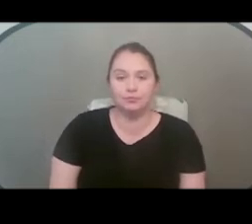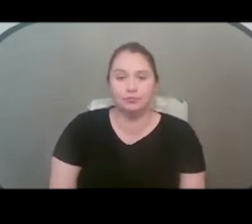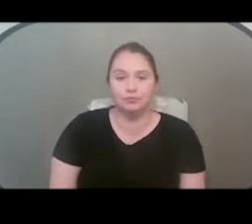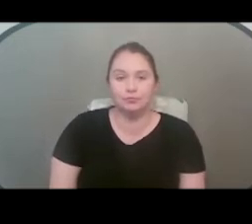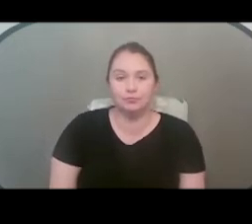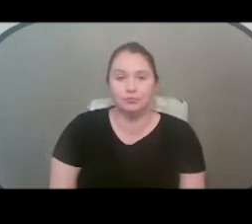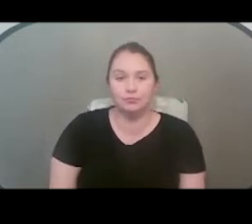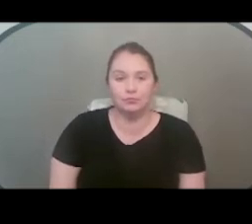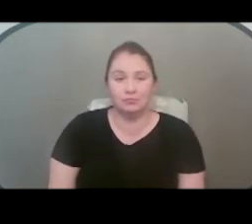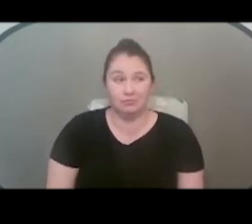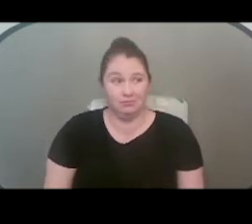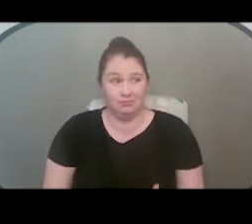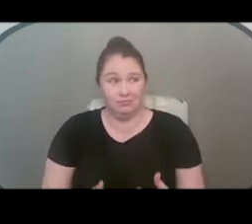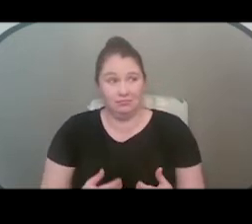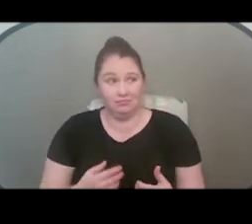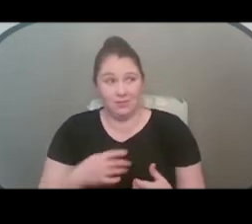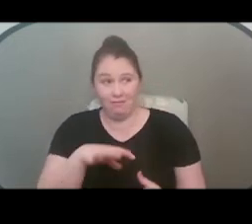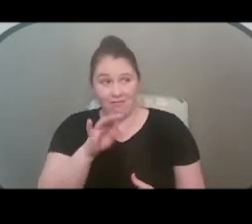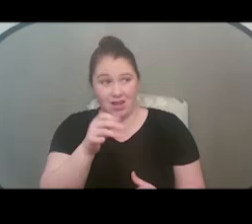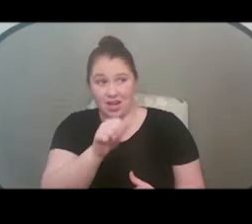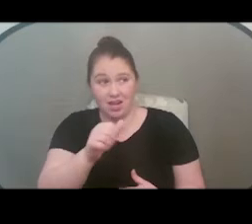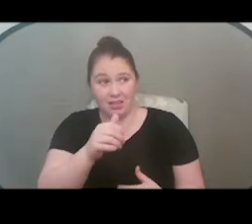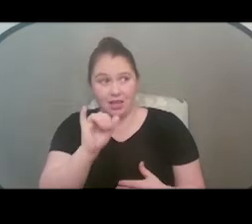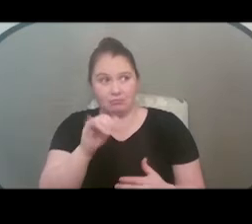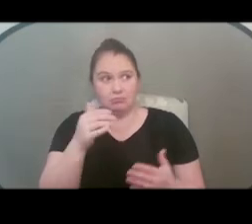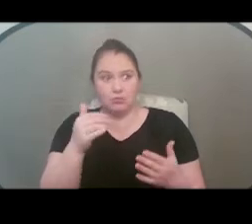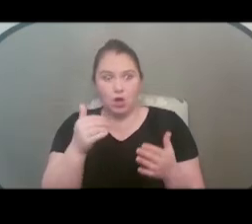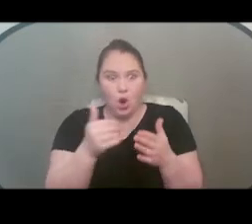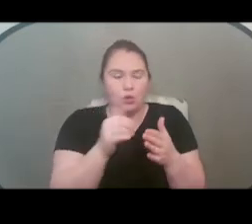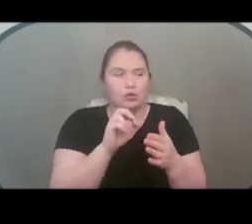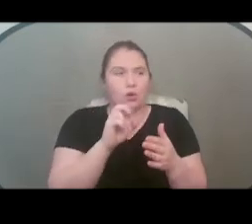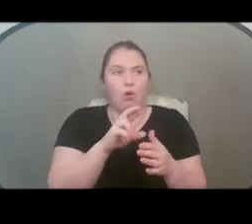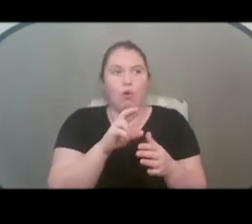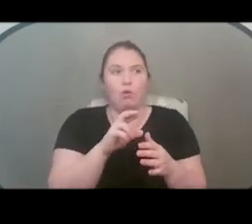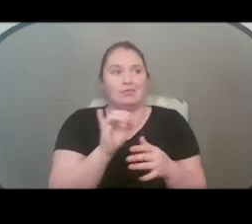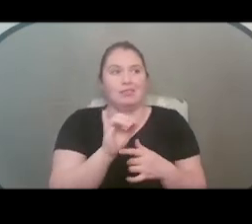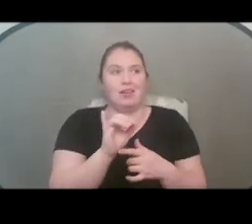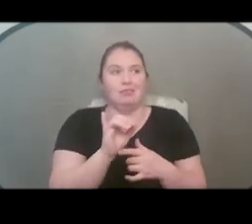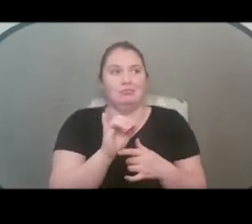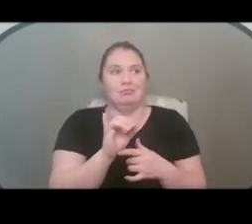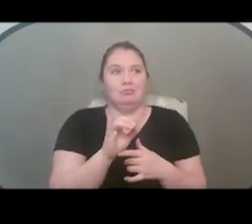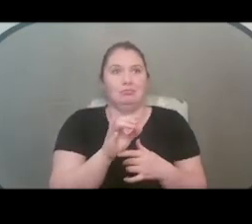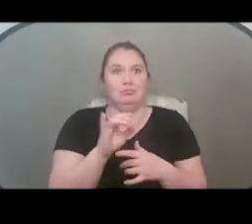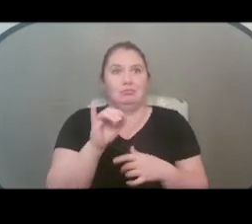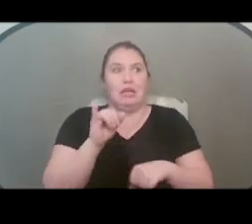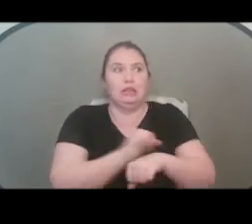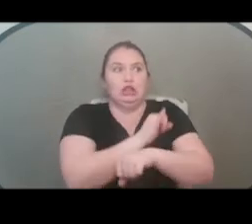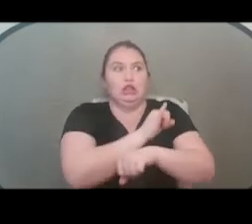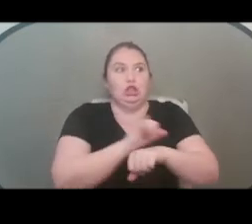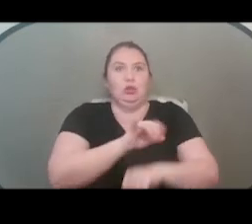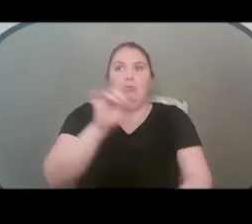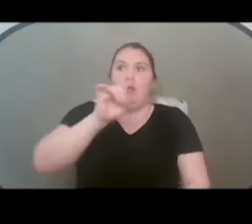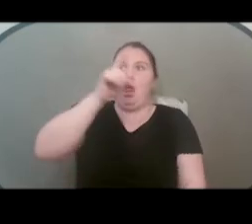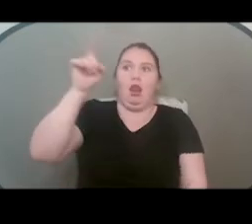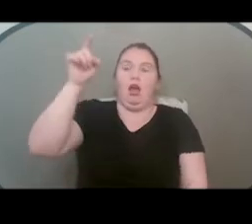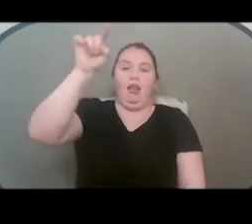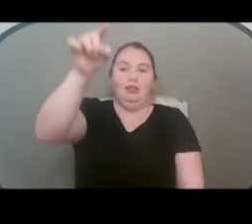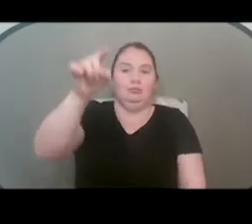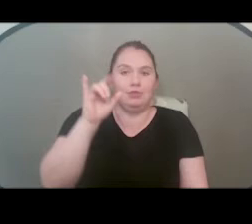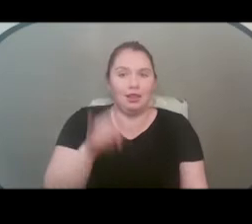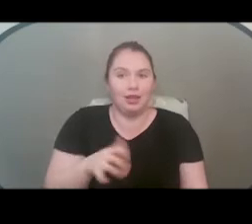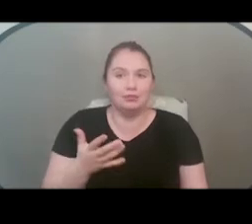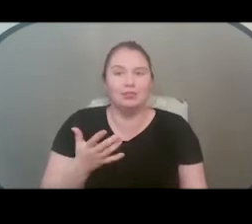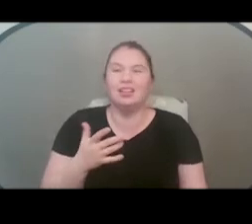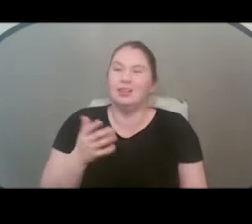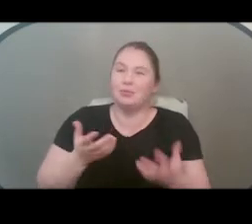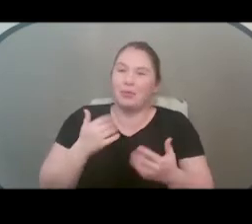Even close? Or is it's way out, like the industrial complex in that kind of area? Yeah, I mean,